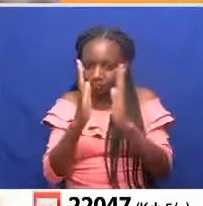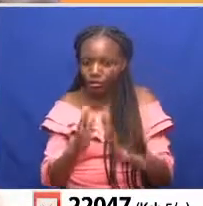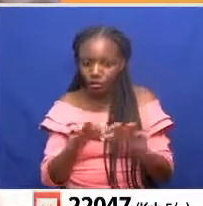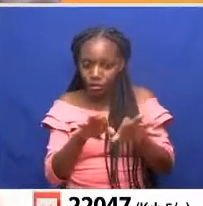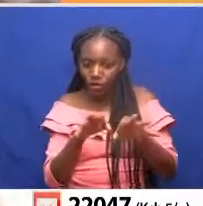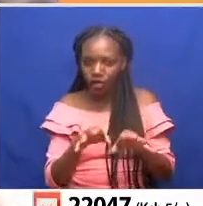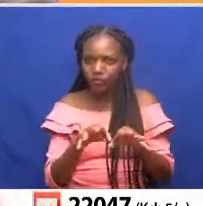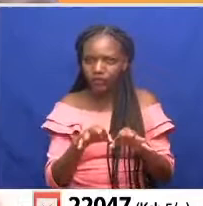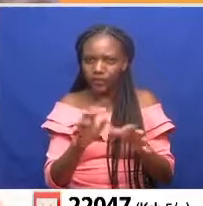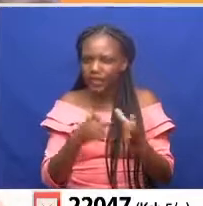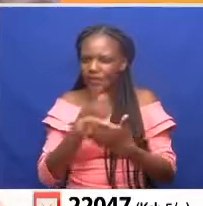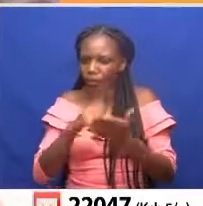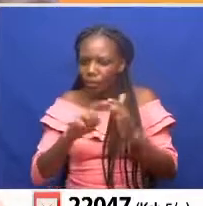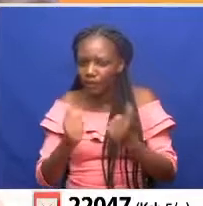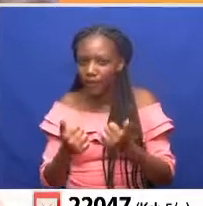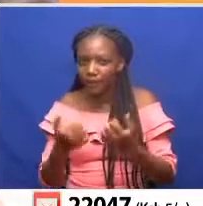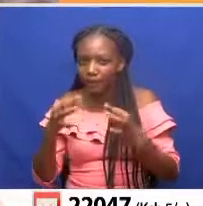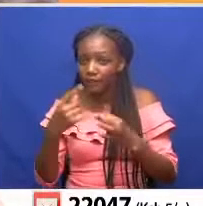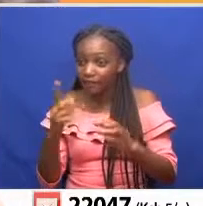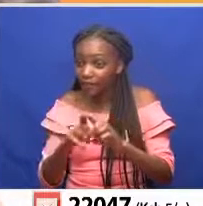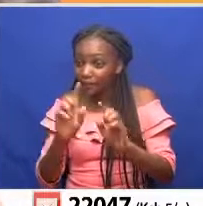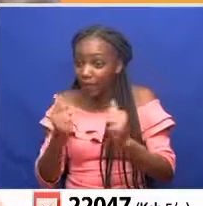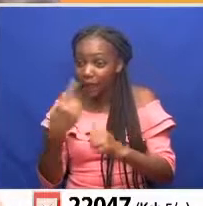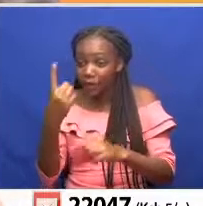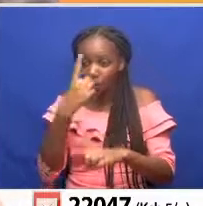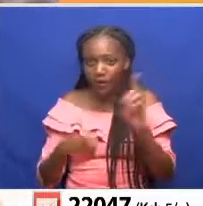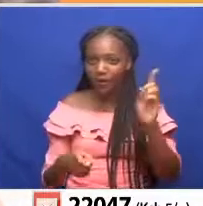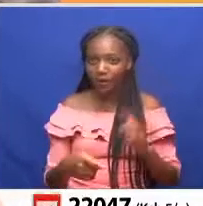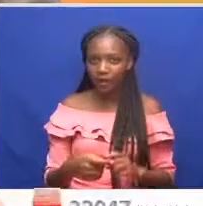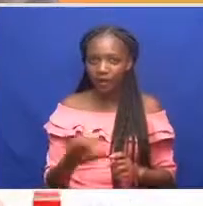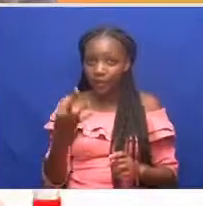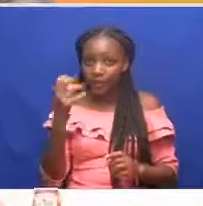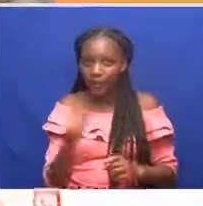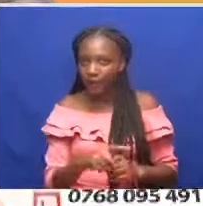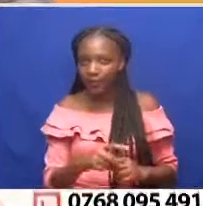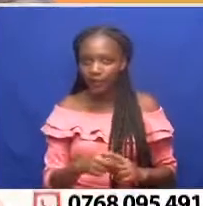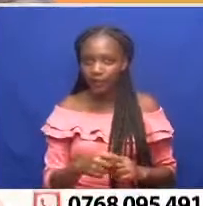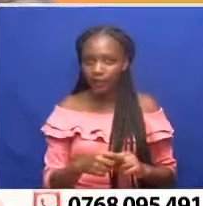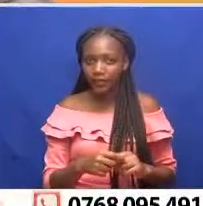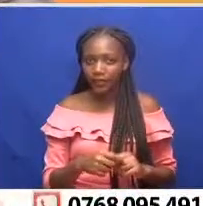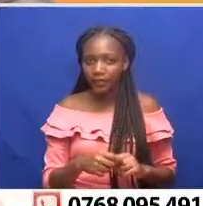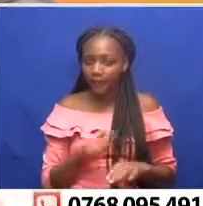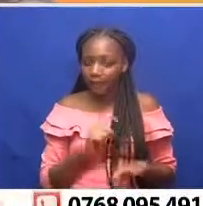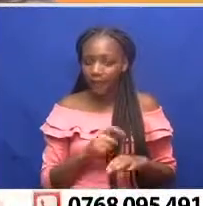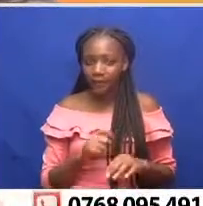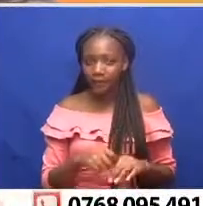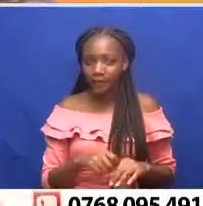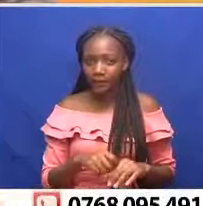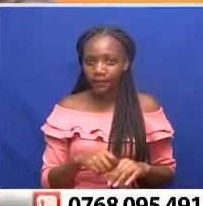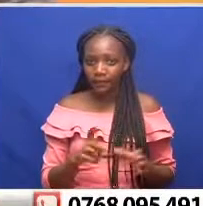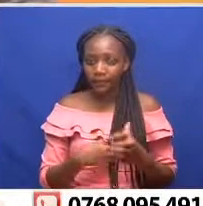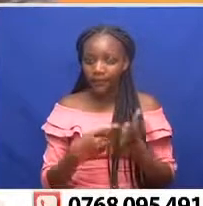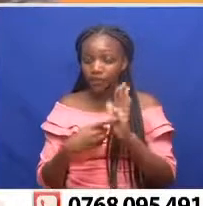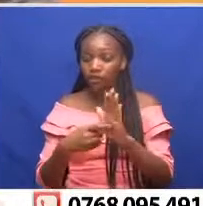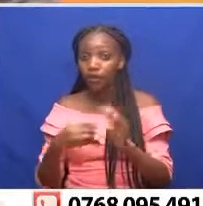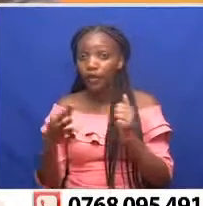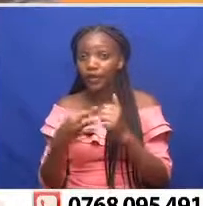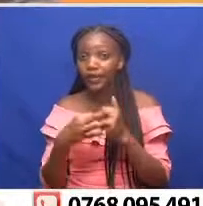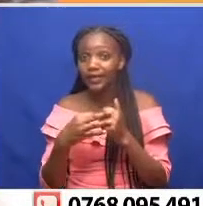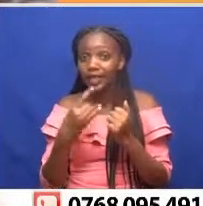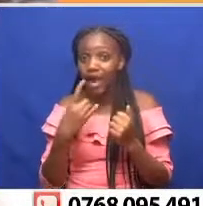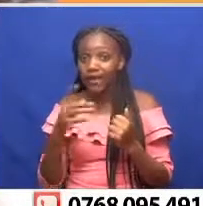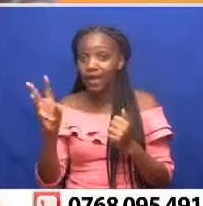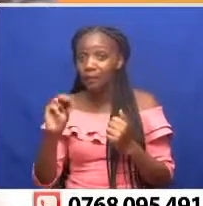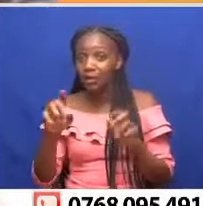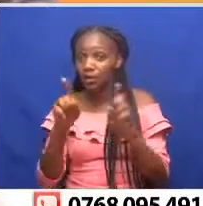movement what would happen in one year if you put it on a three month period it will show 800 million in